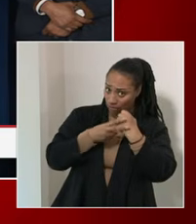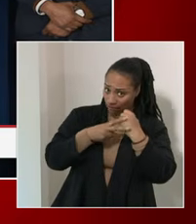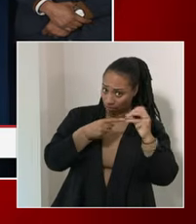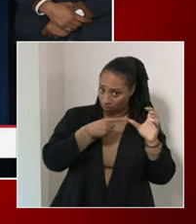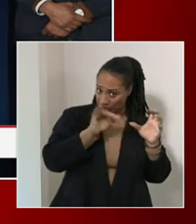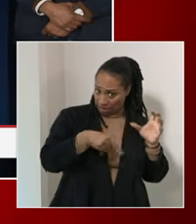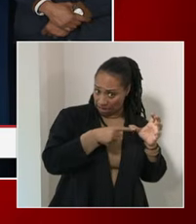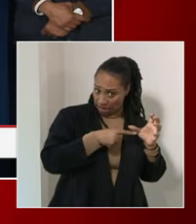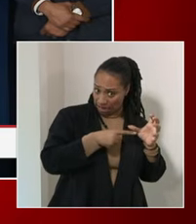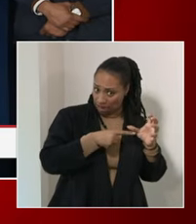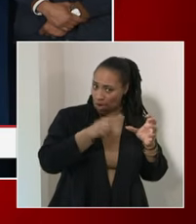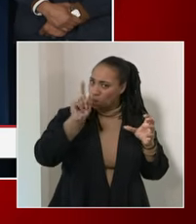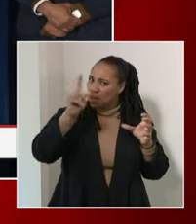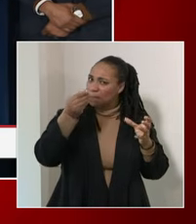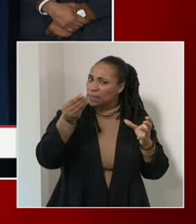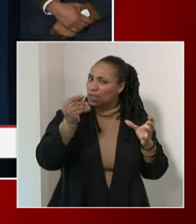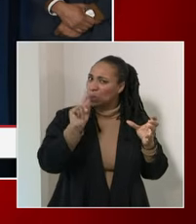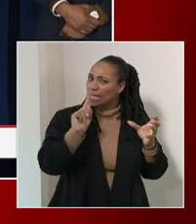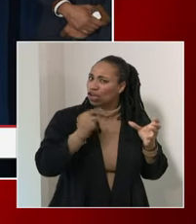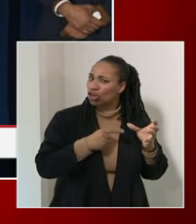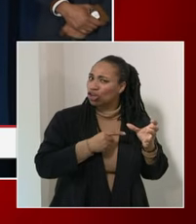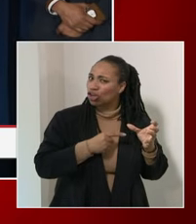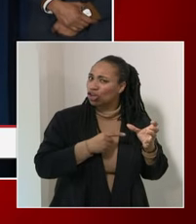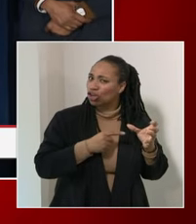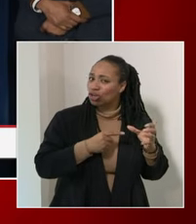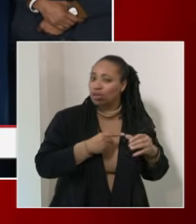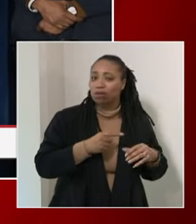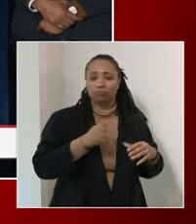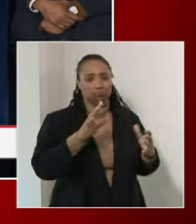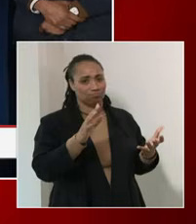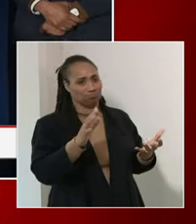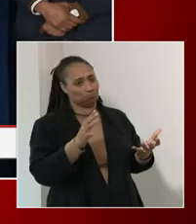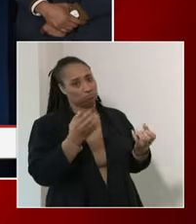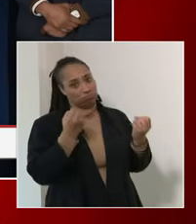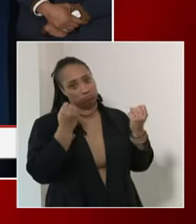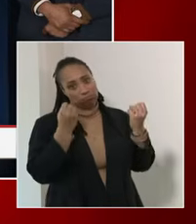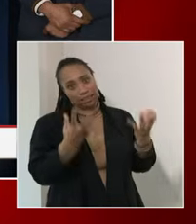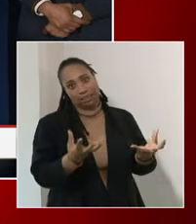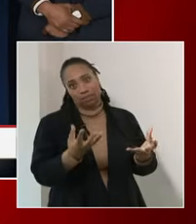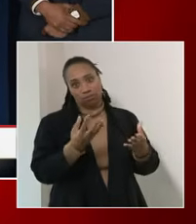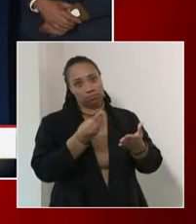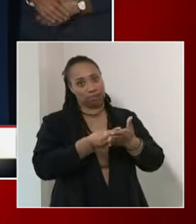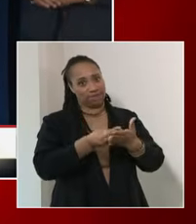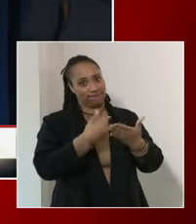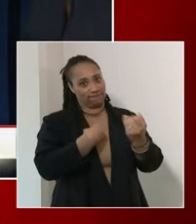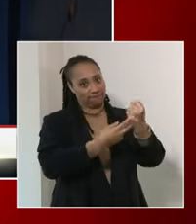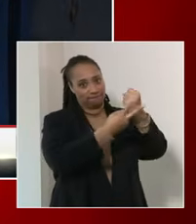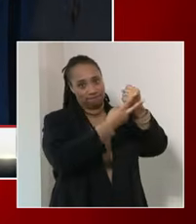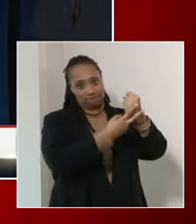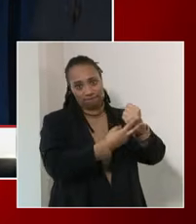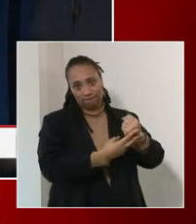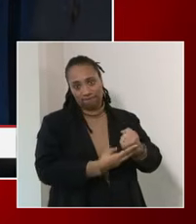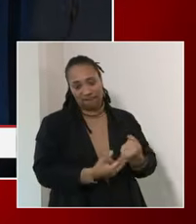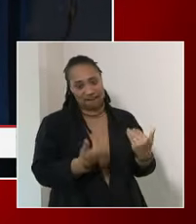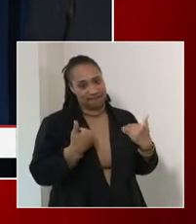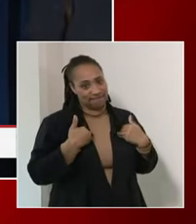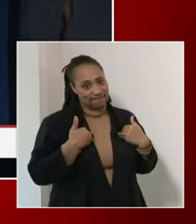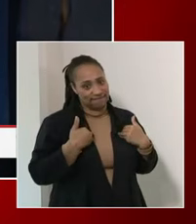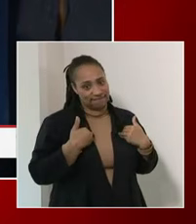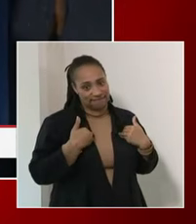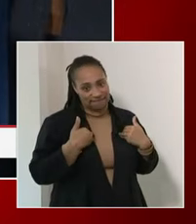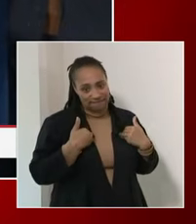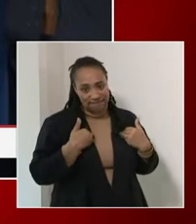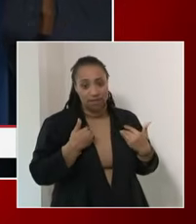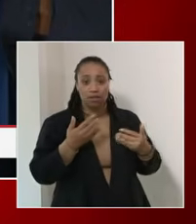those contingency funds? Oh, we have a number of reserve funds in the district. Kevin, you want to talk about where our funds are?